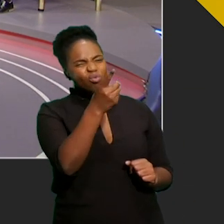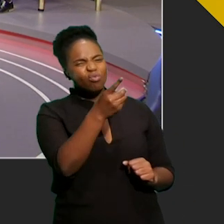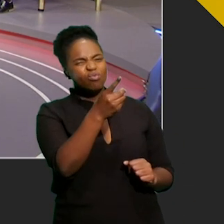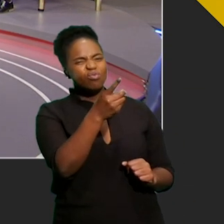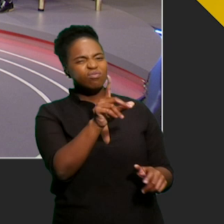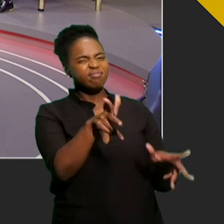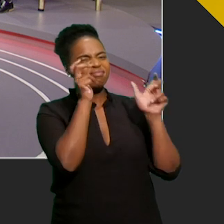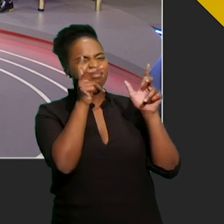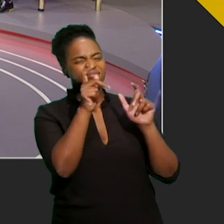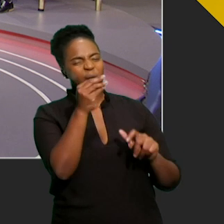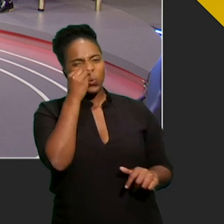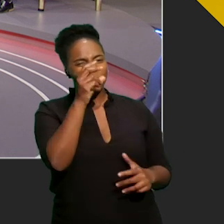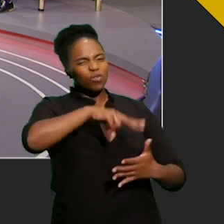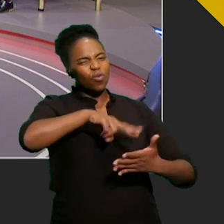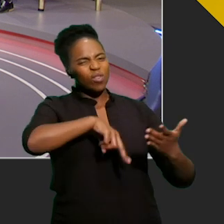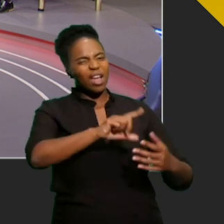consuming when?